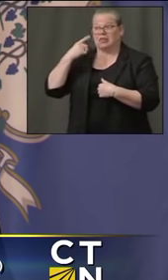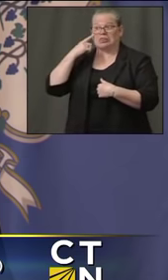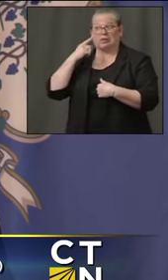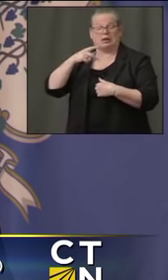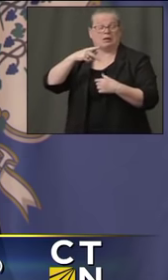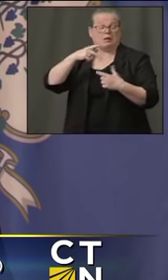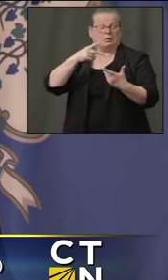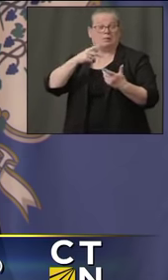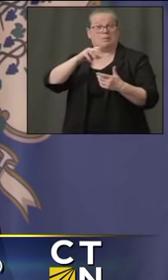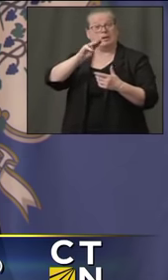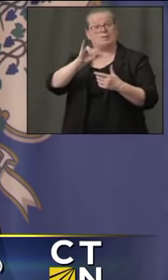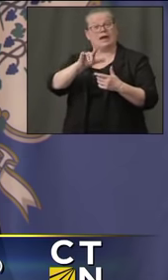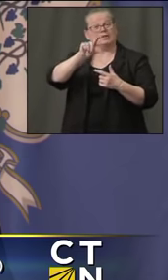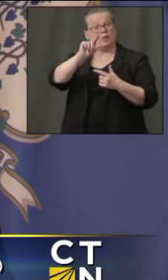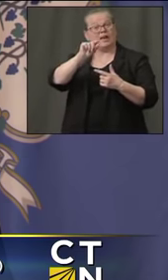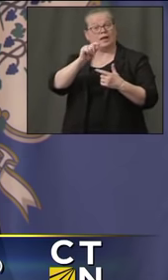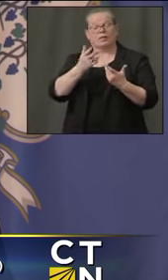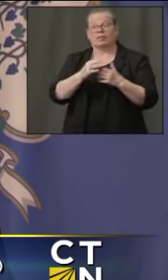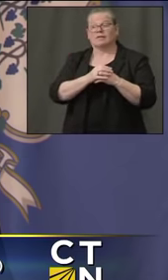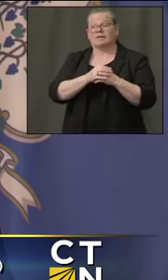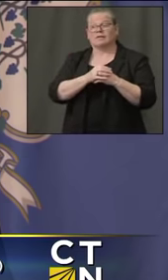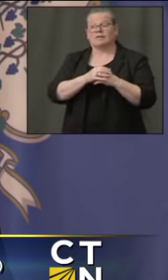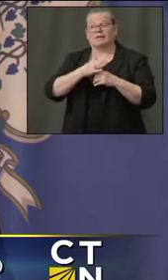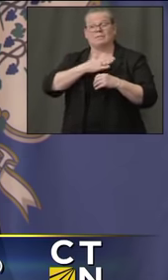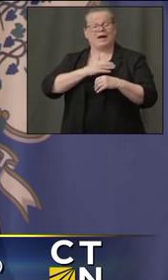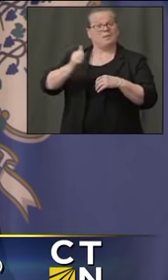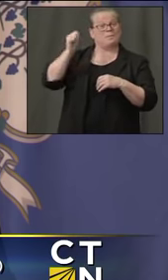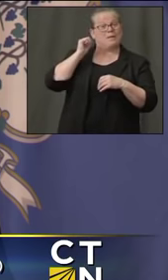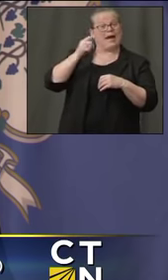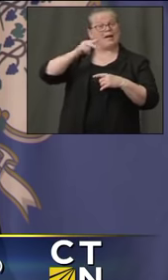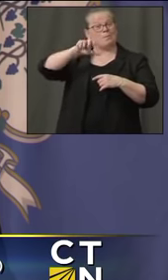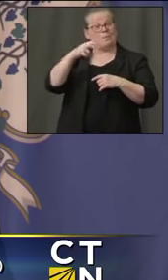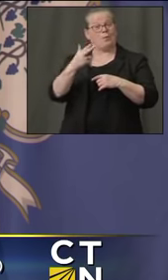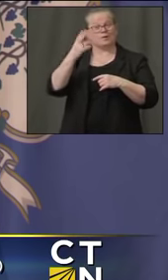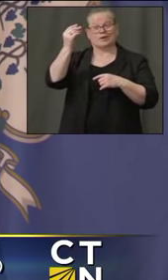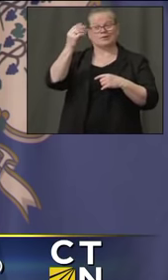day, and keep an eye on the restaurants and make up my mind a little bit later.